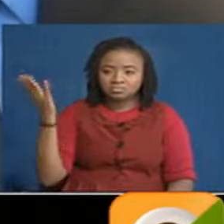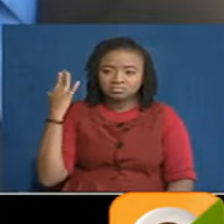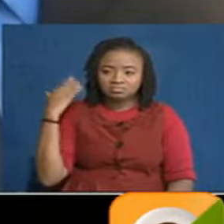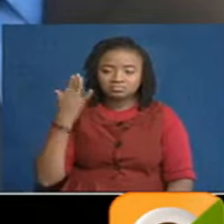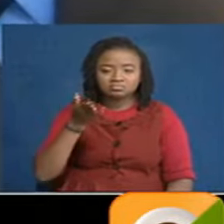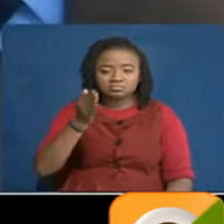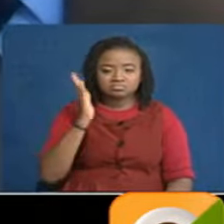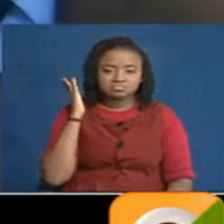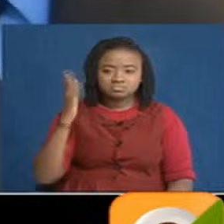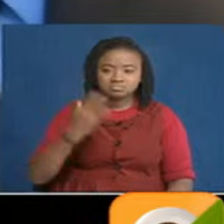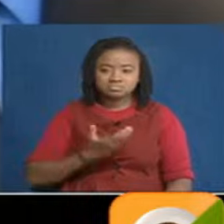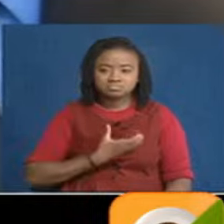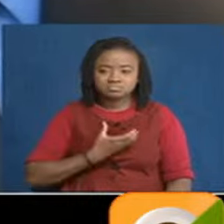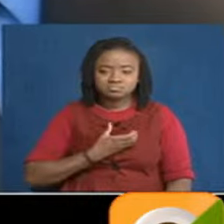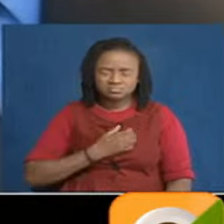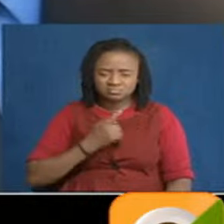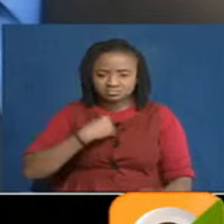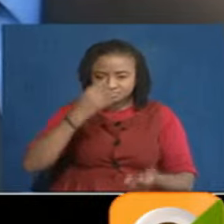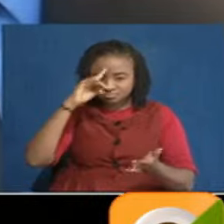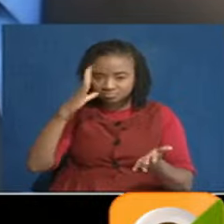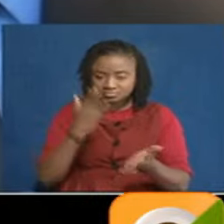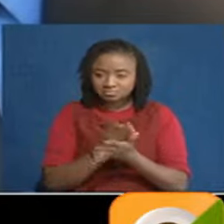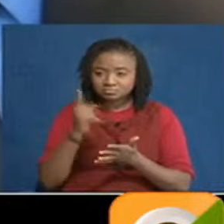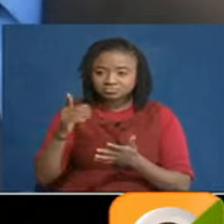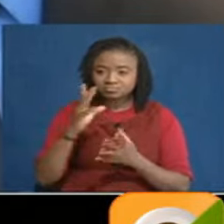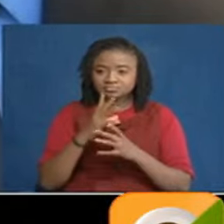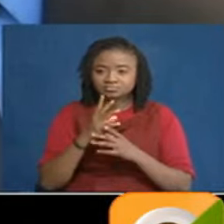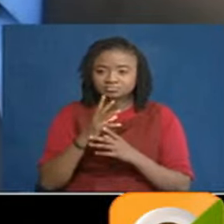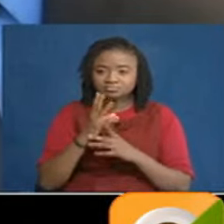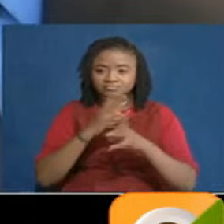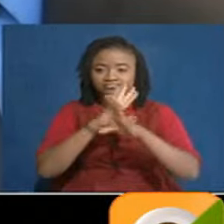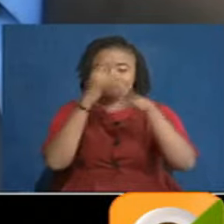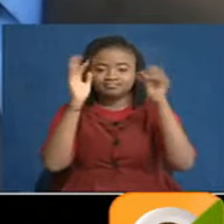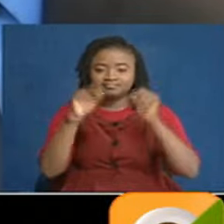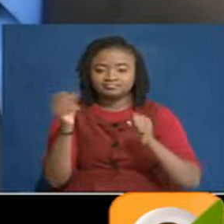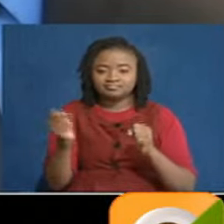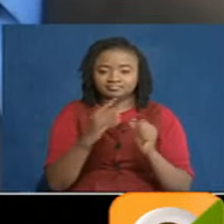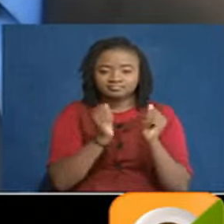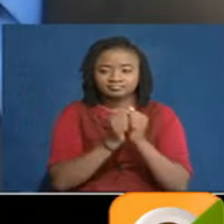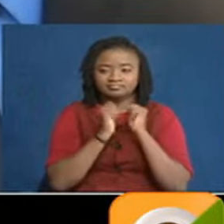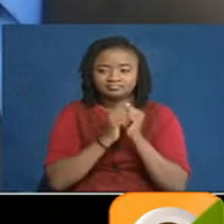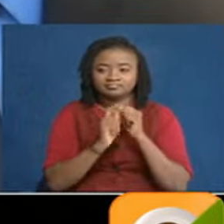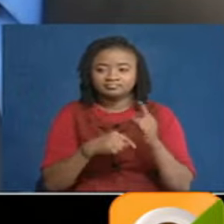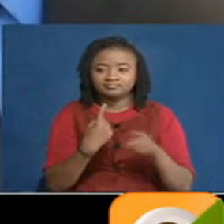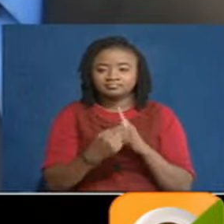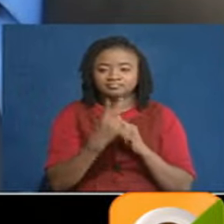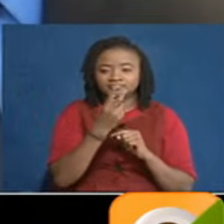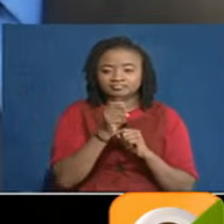believe, Ambassador, you were president in the month of October. Was it 2021 Kenya was?